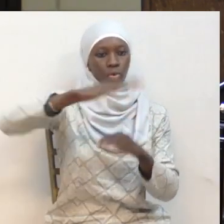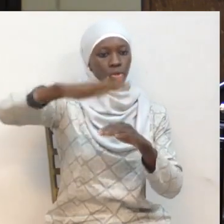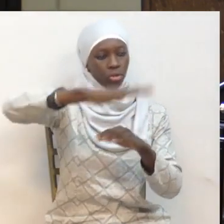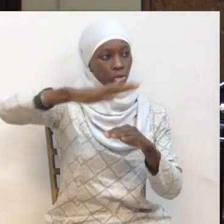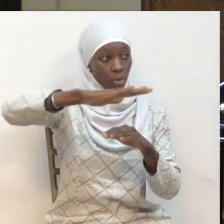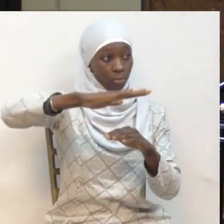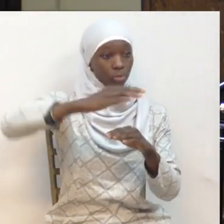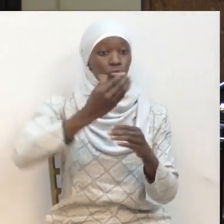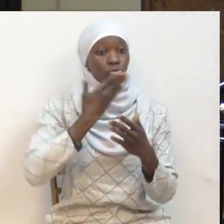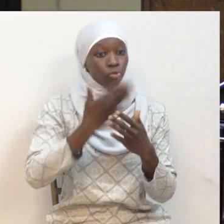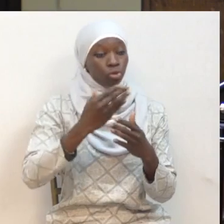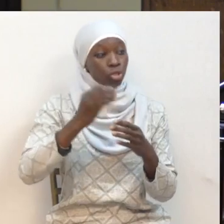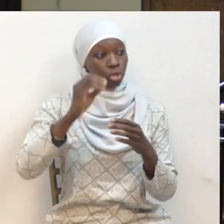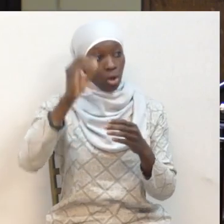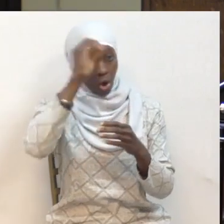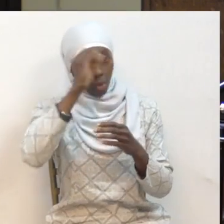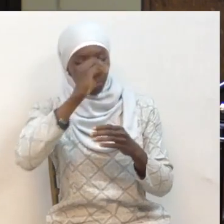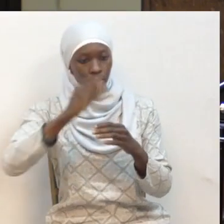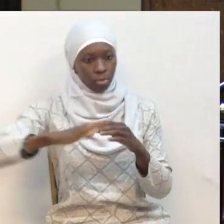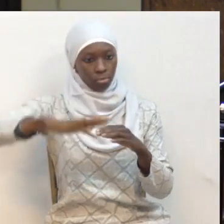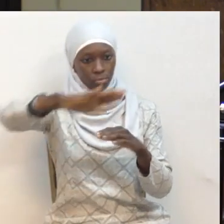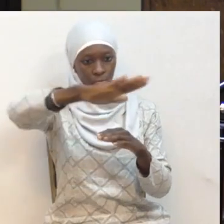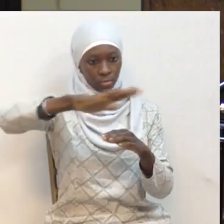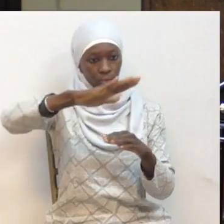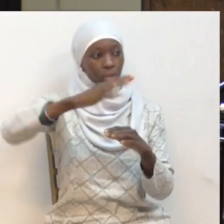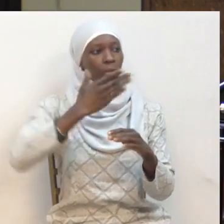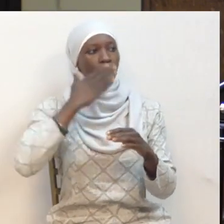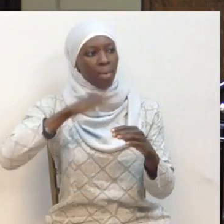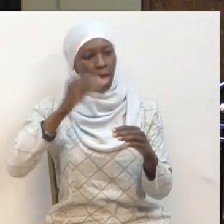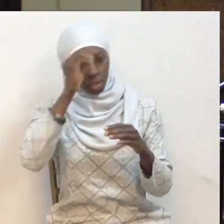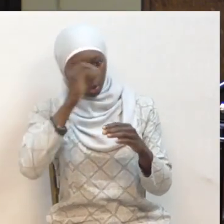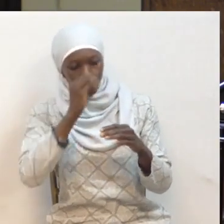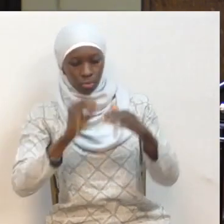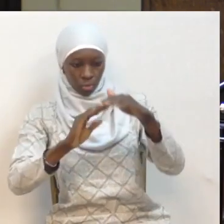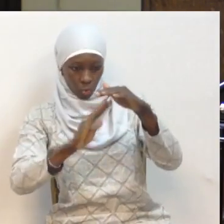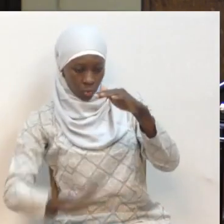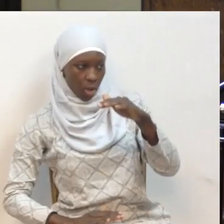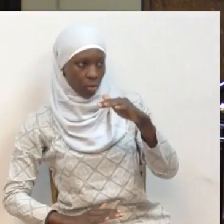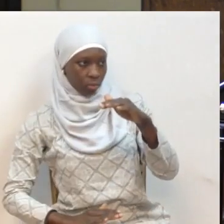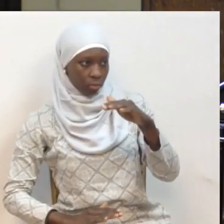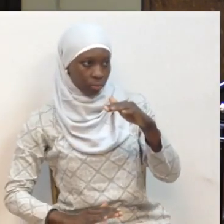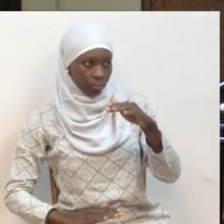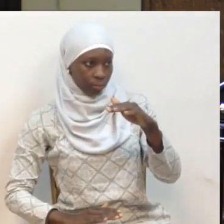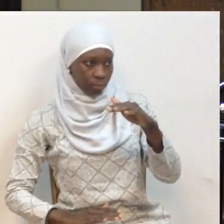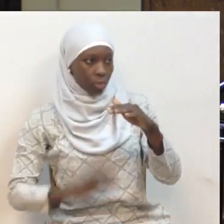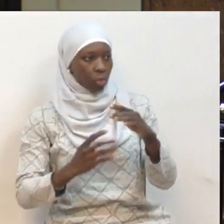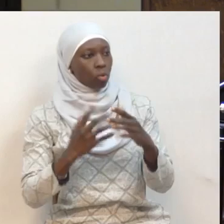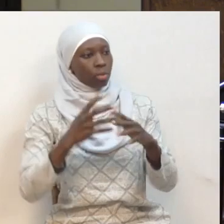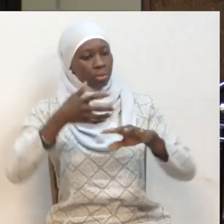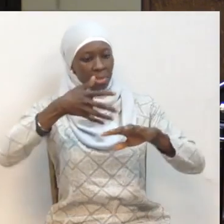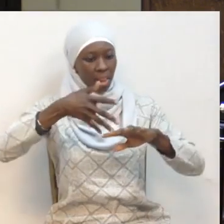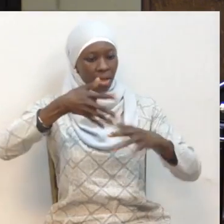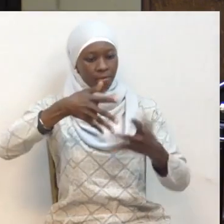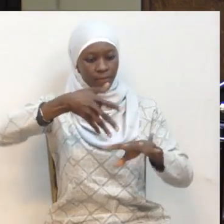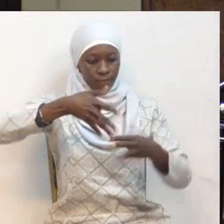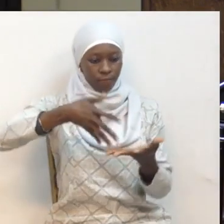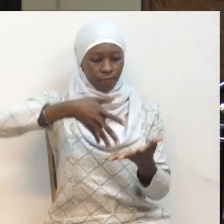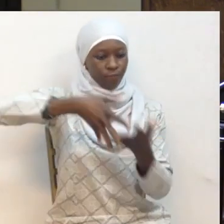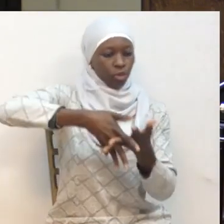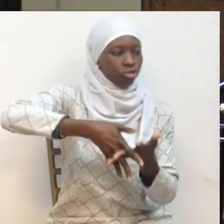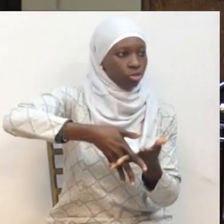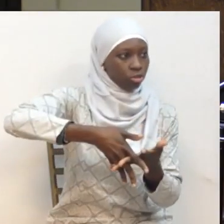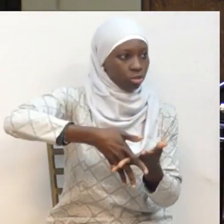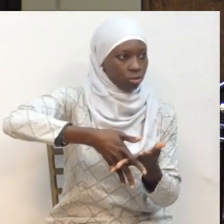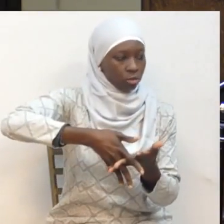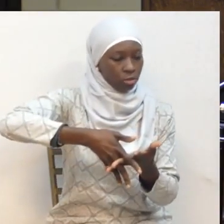consultation is a process of filtering the opinions. When we fail to consult with our families